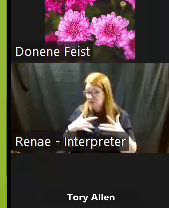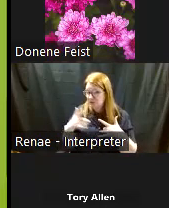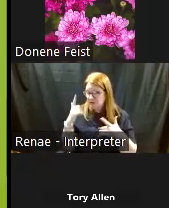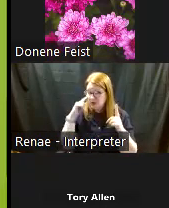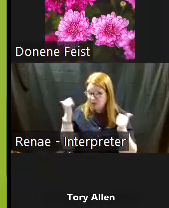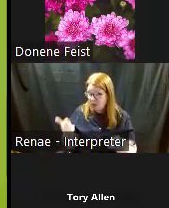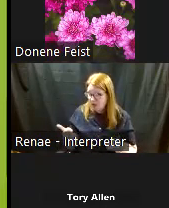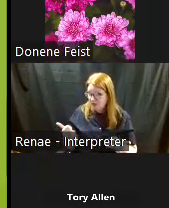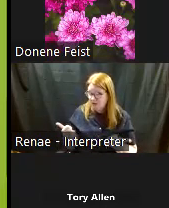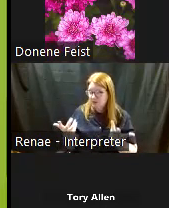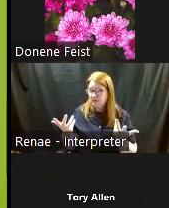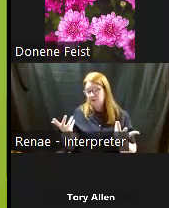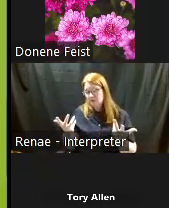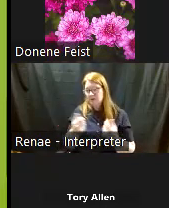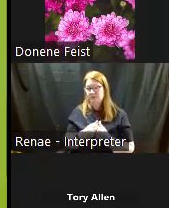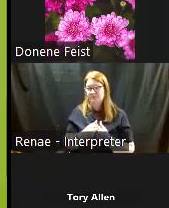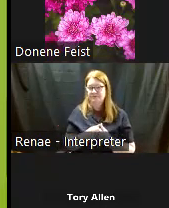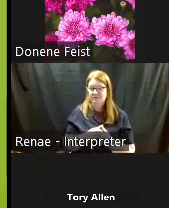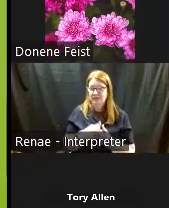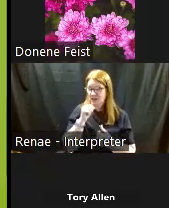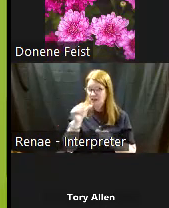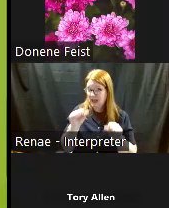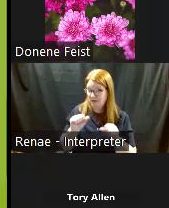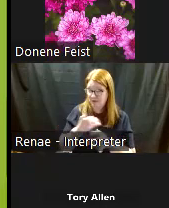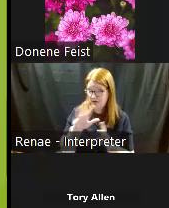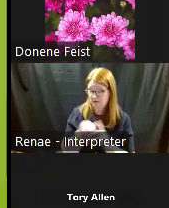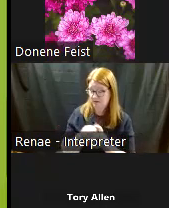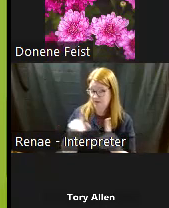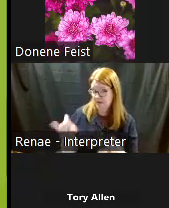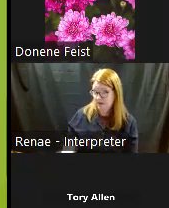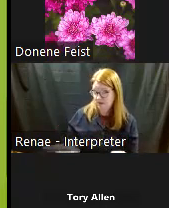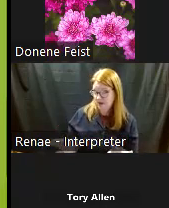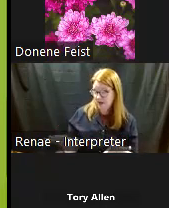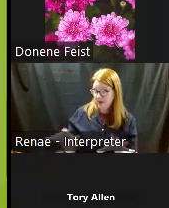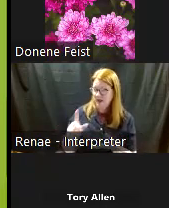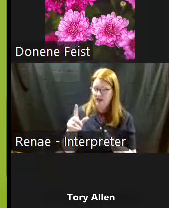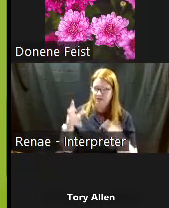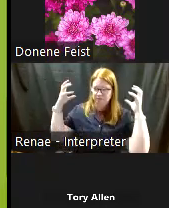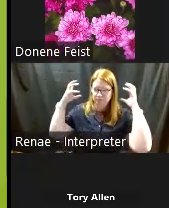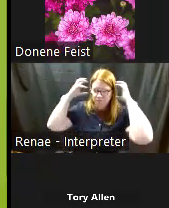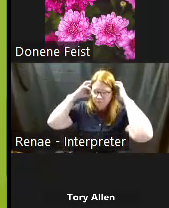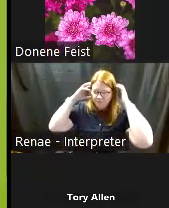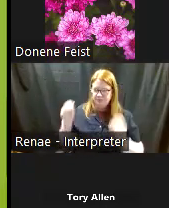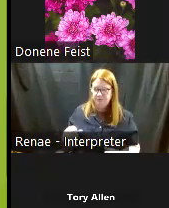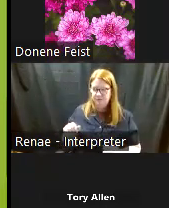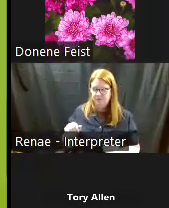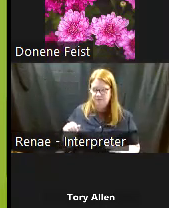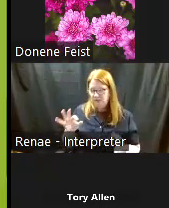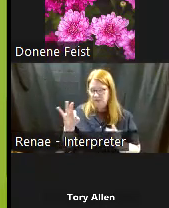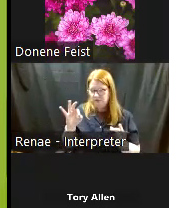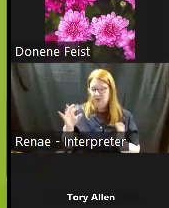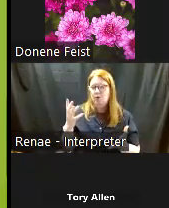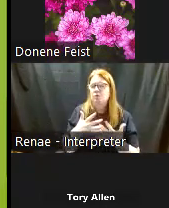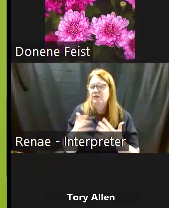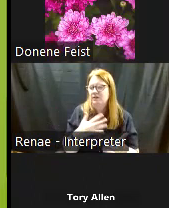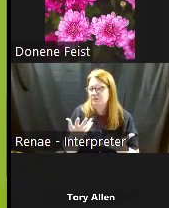not able to test them, or, if they're not able to participate in testing, we can, we can use this as a